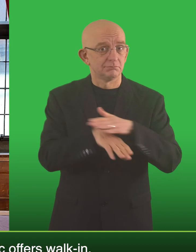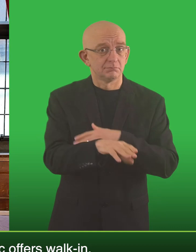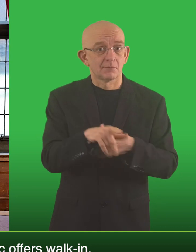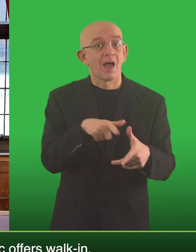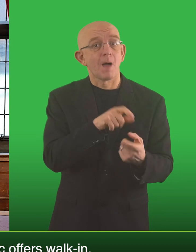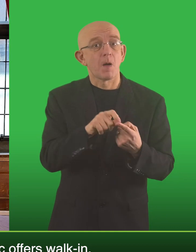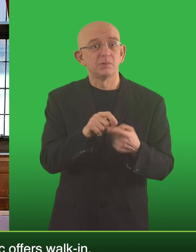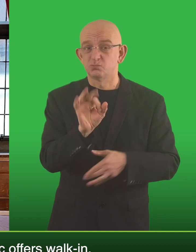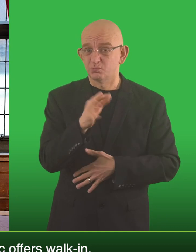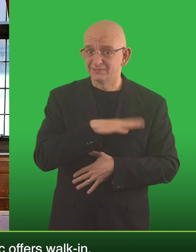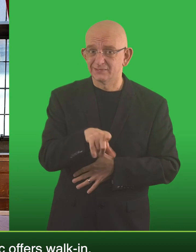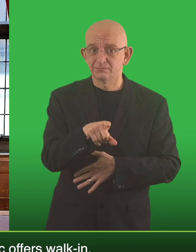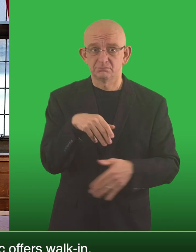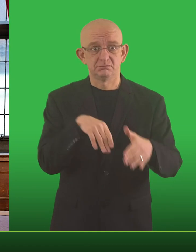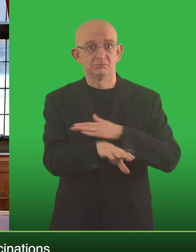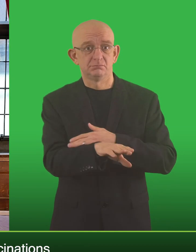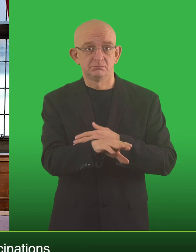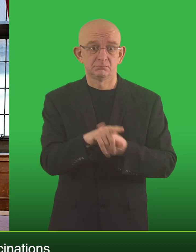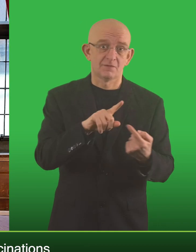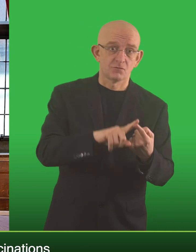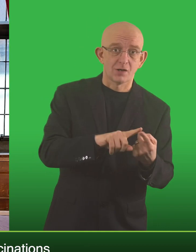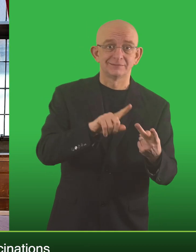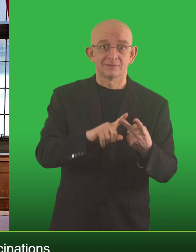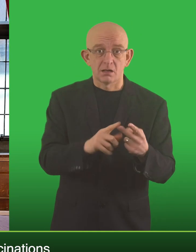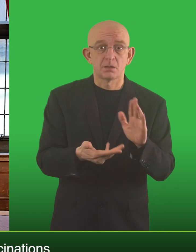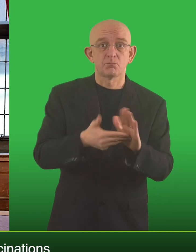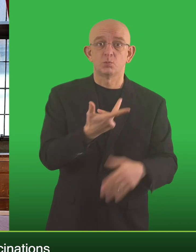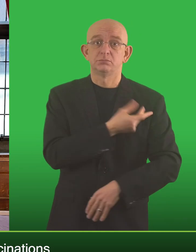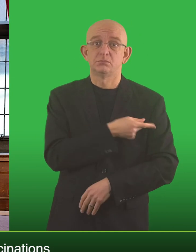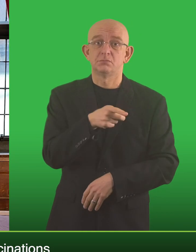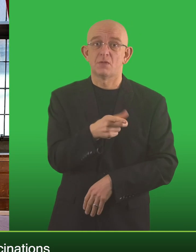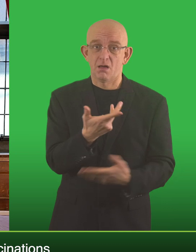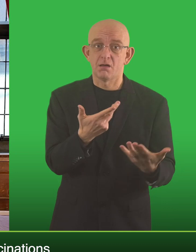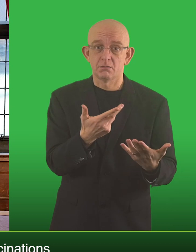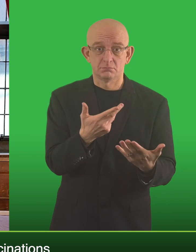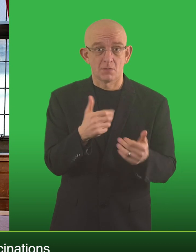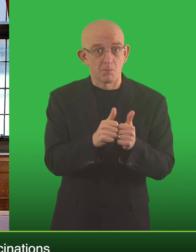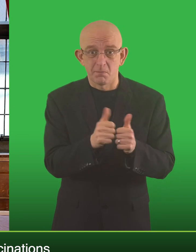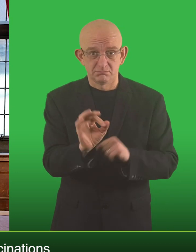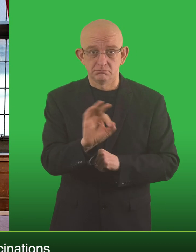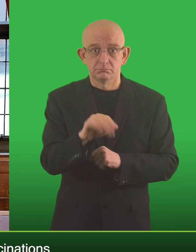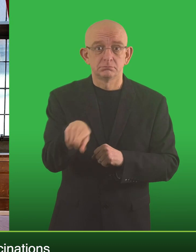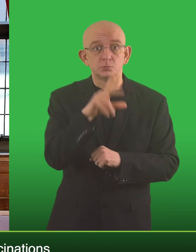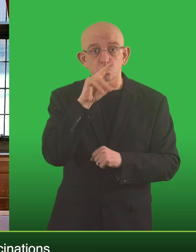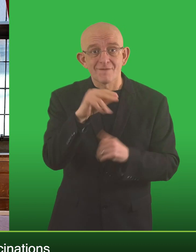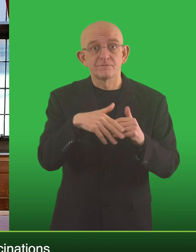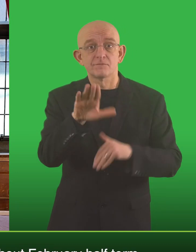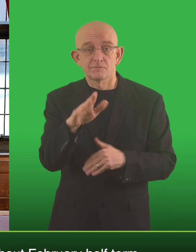offers walk-in, no appointment needed, first, second and booster vaccinations without an appointment for anyone aged 12 or